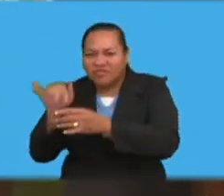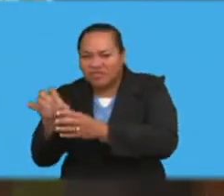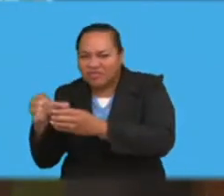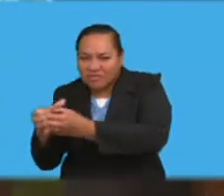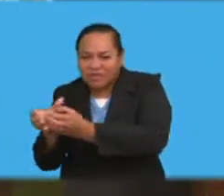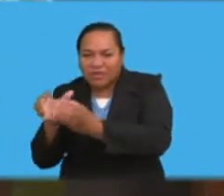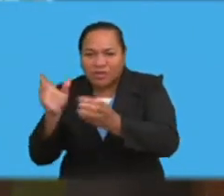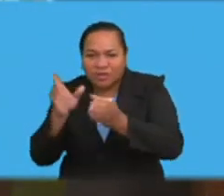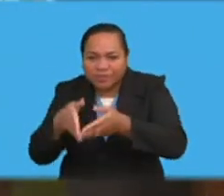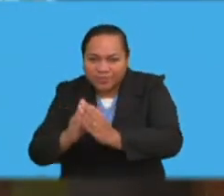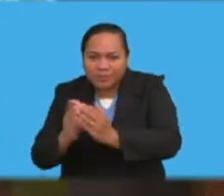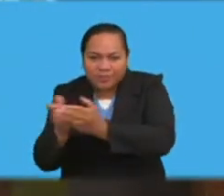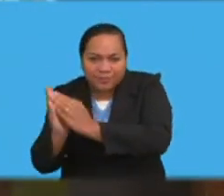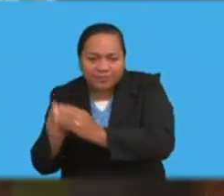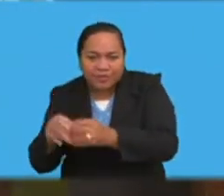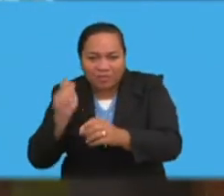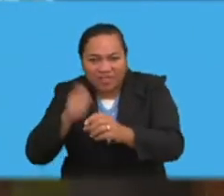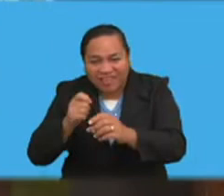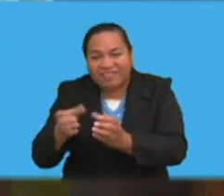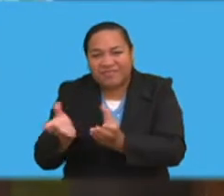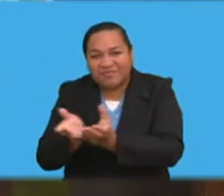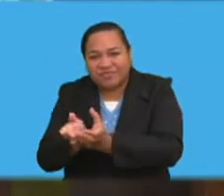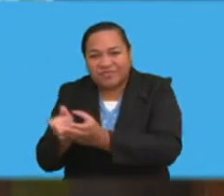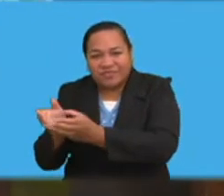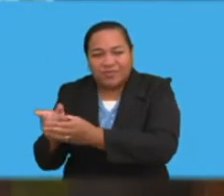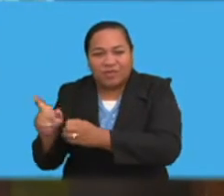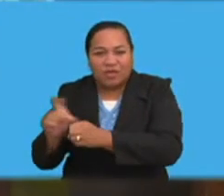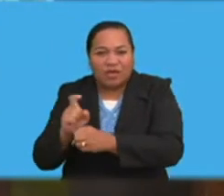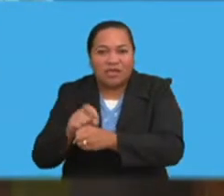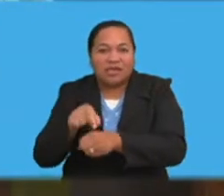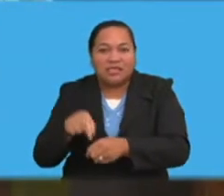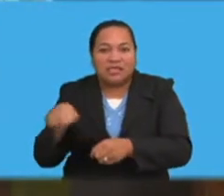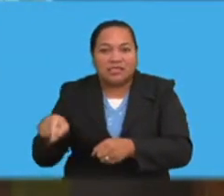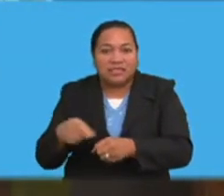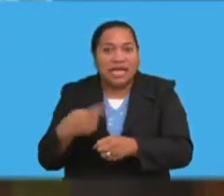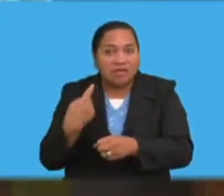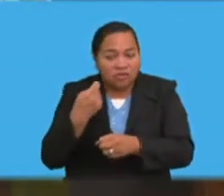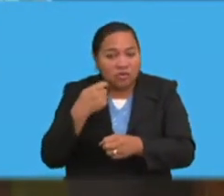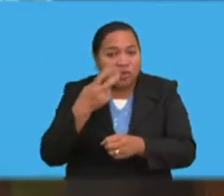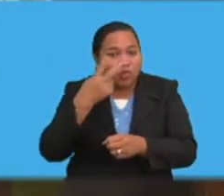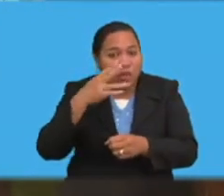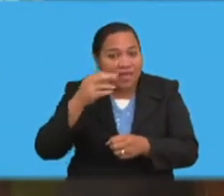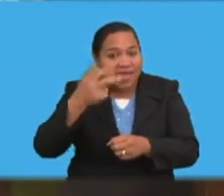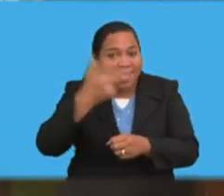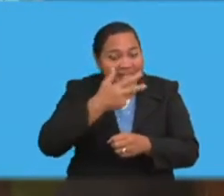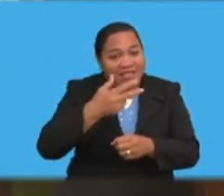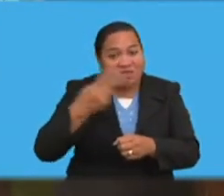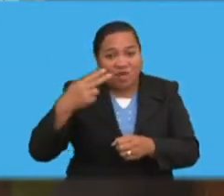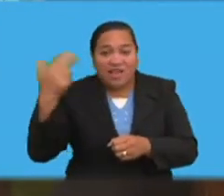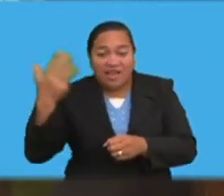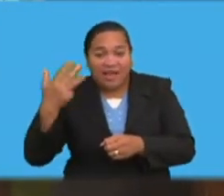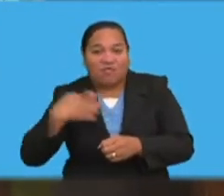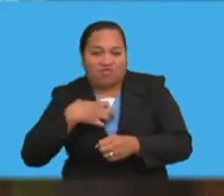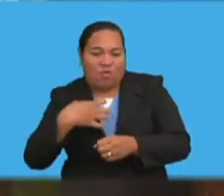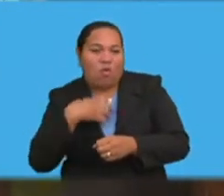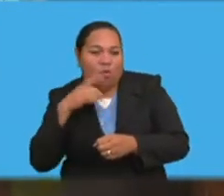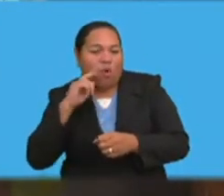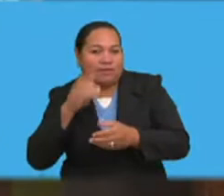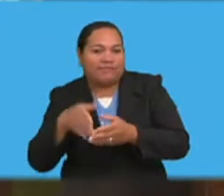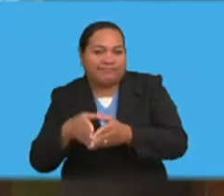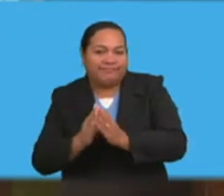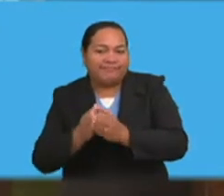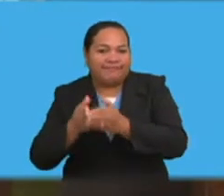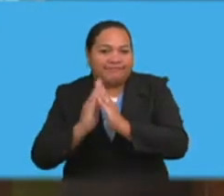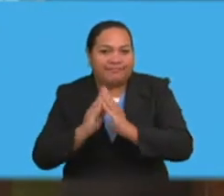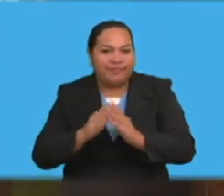is planned to be constructed in the upcoming financial year 2018-2019. Madam Speaker, regard to